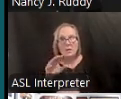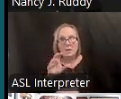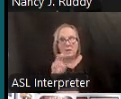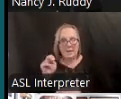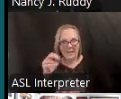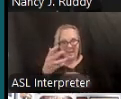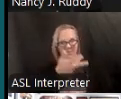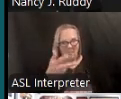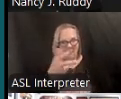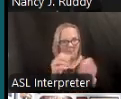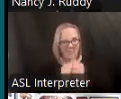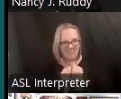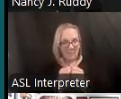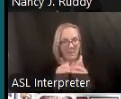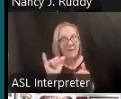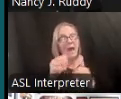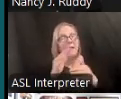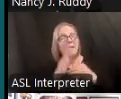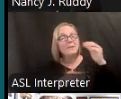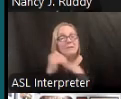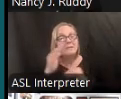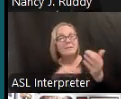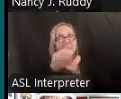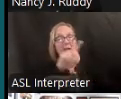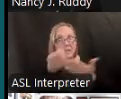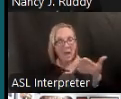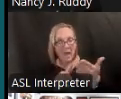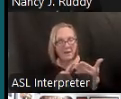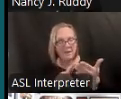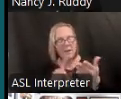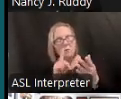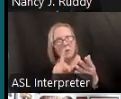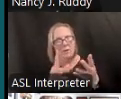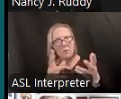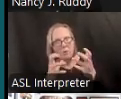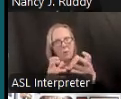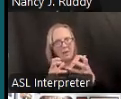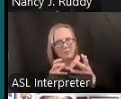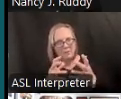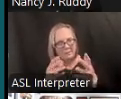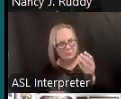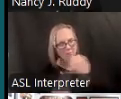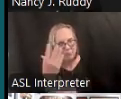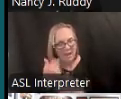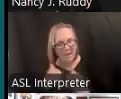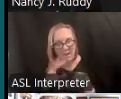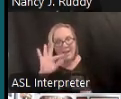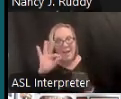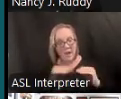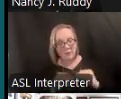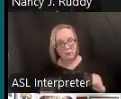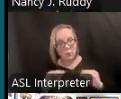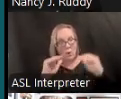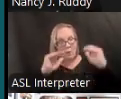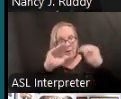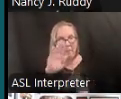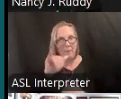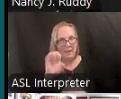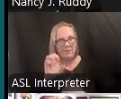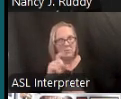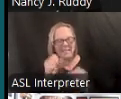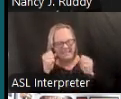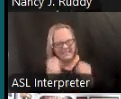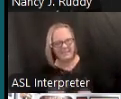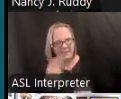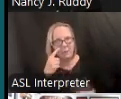design for the Avenir, which is grounded to the pedestrian experience through a 9-story base that relates to the scale of